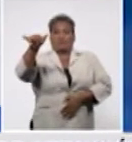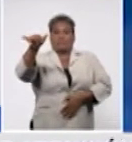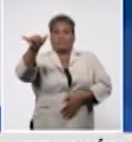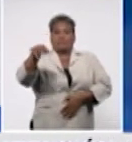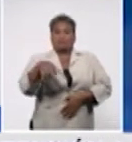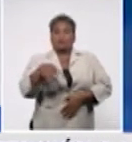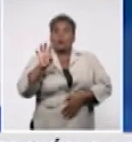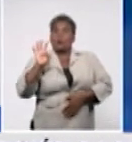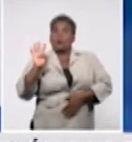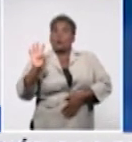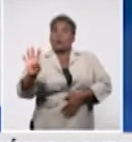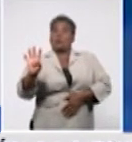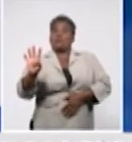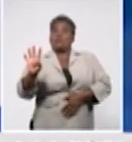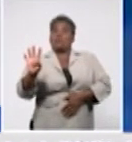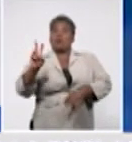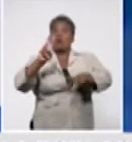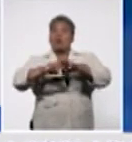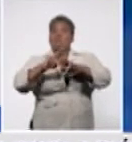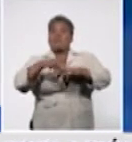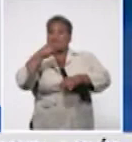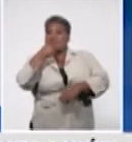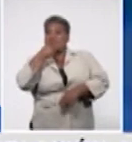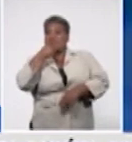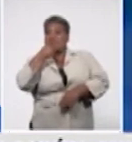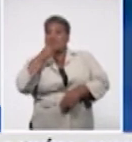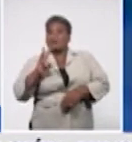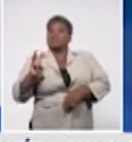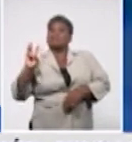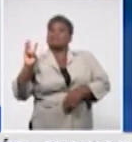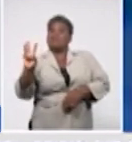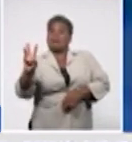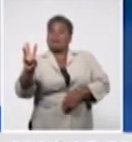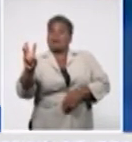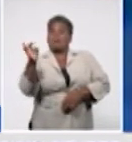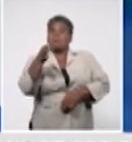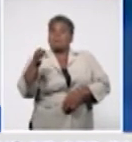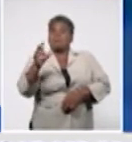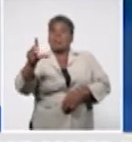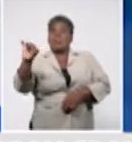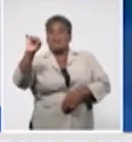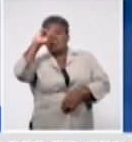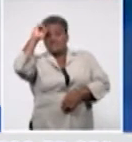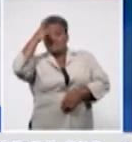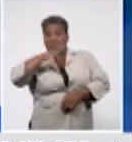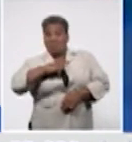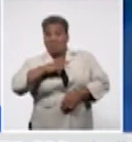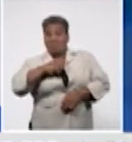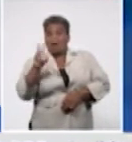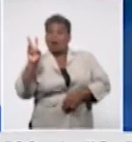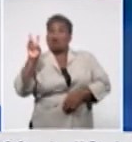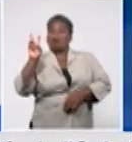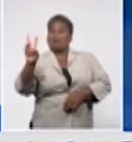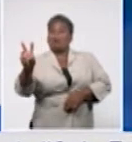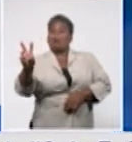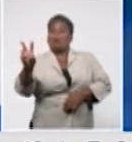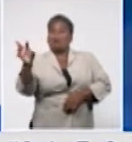Este, 1 case each to Guanabacoa, Marianao, Playa, and Plaza de la Revolución.